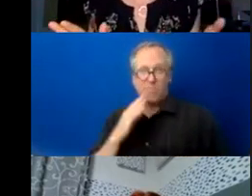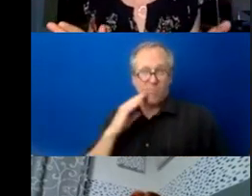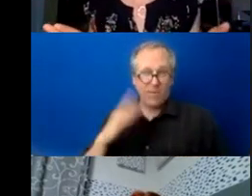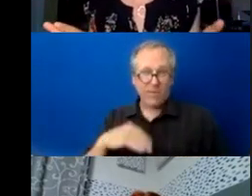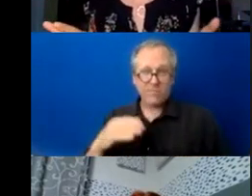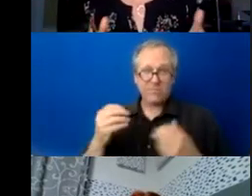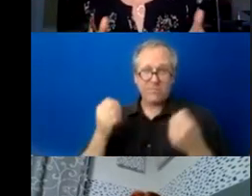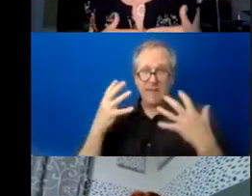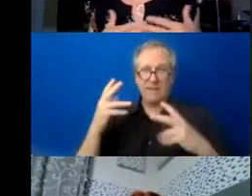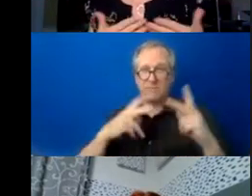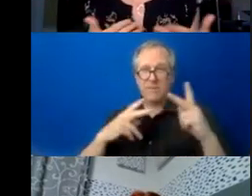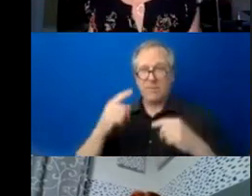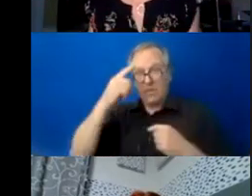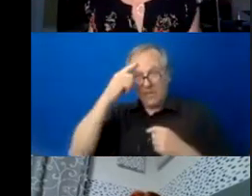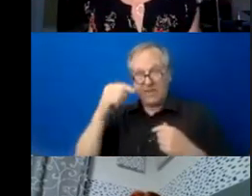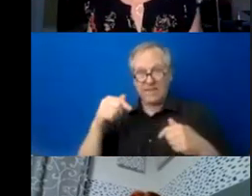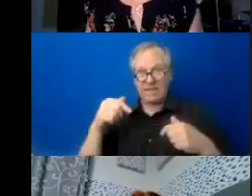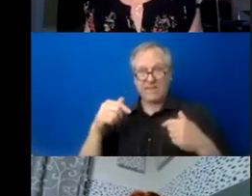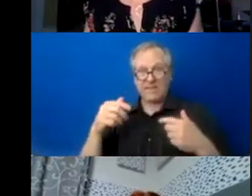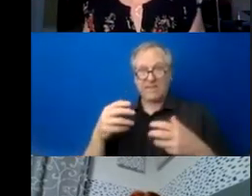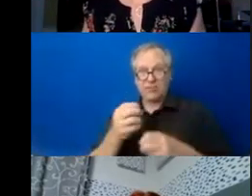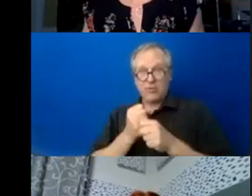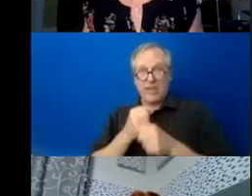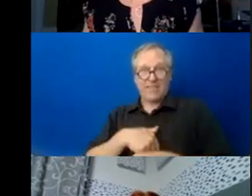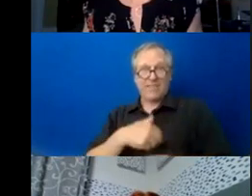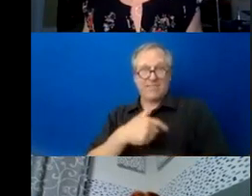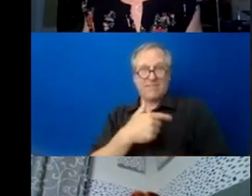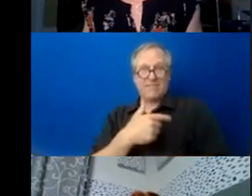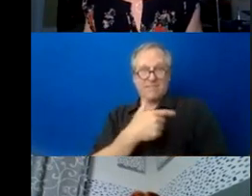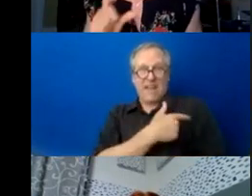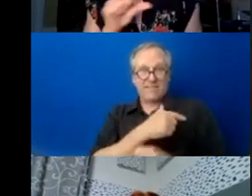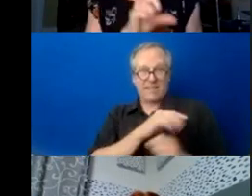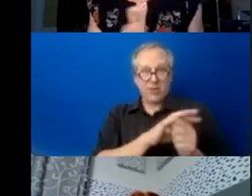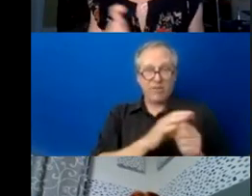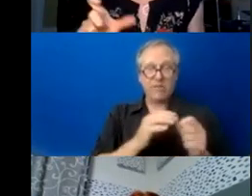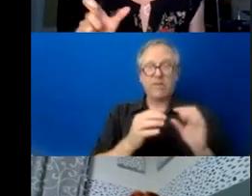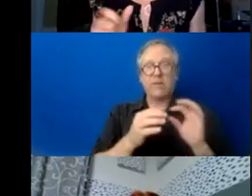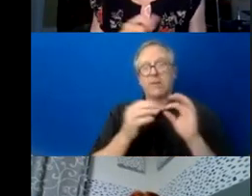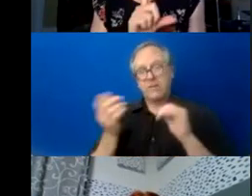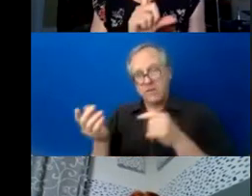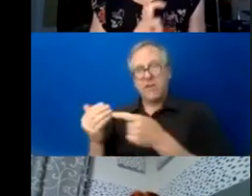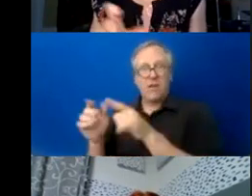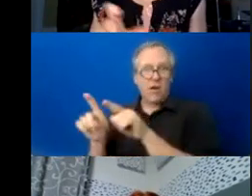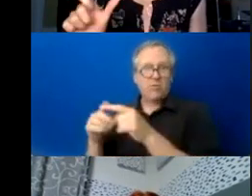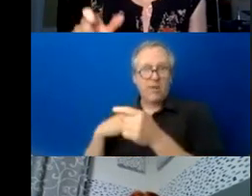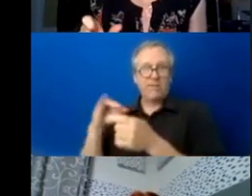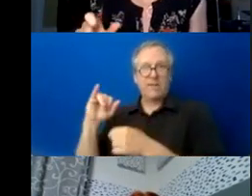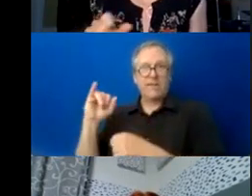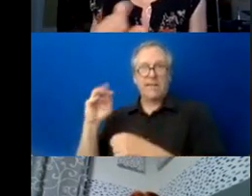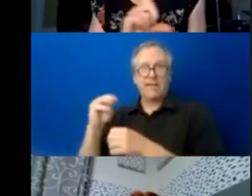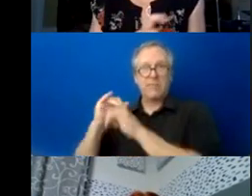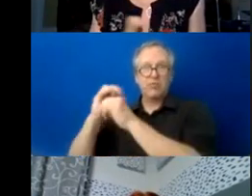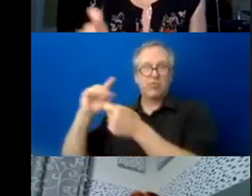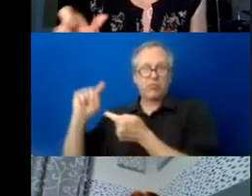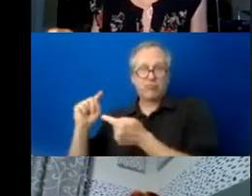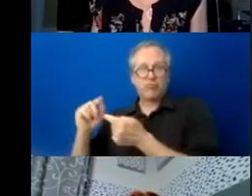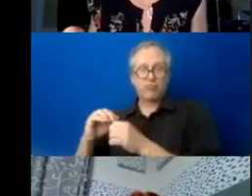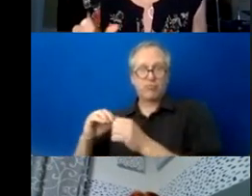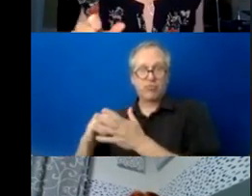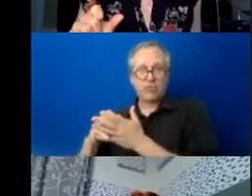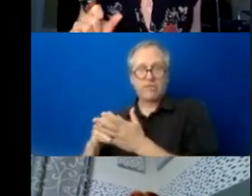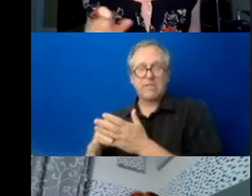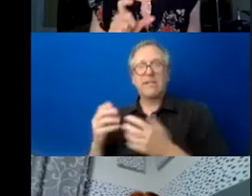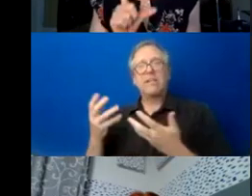people who've received this vaccine who are on immunosuppressants. And it's more about just making sure the immune system has a good response,